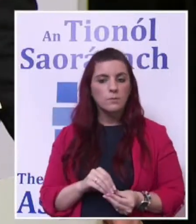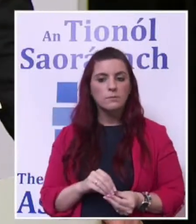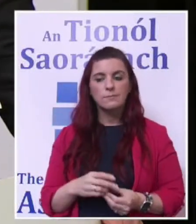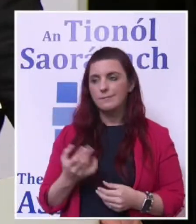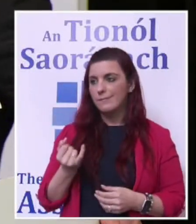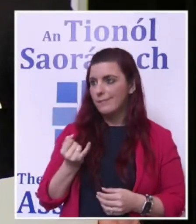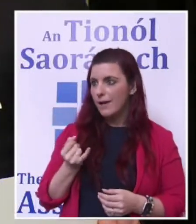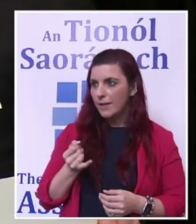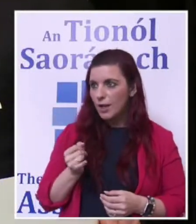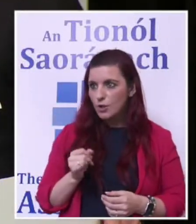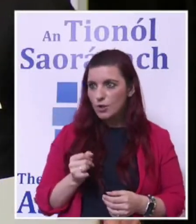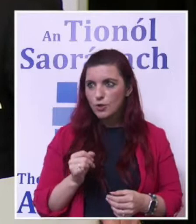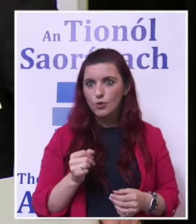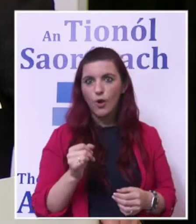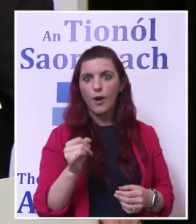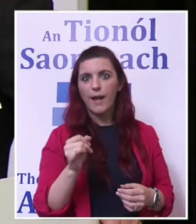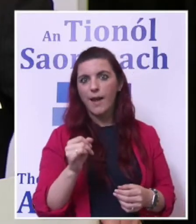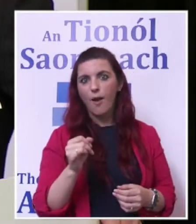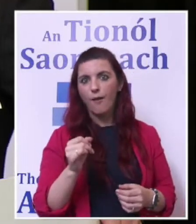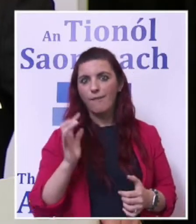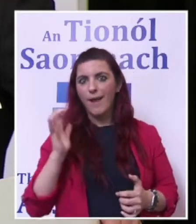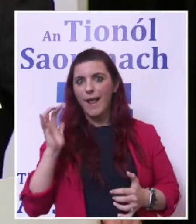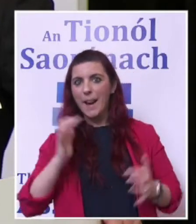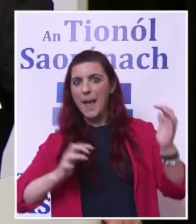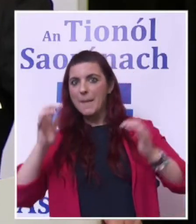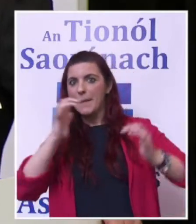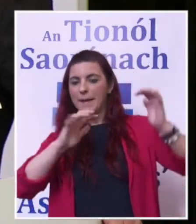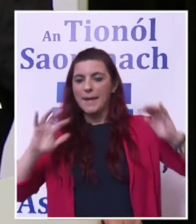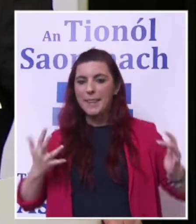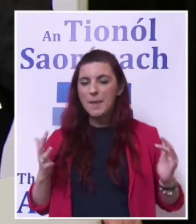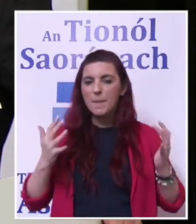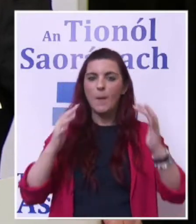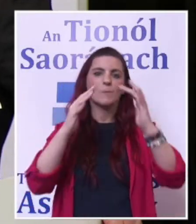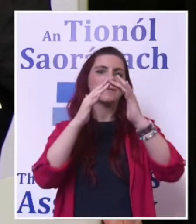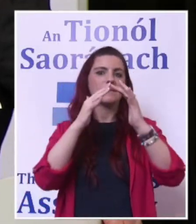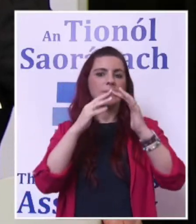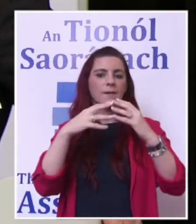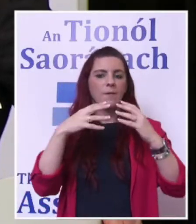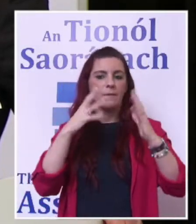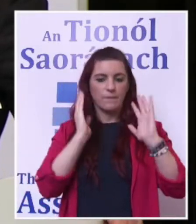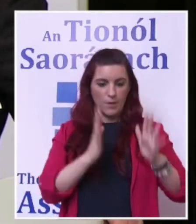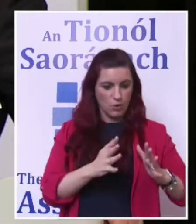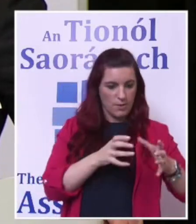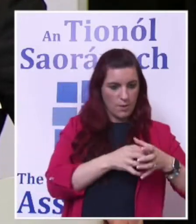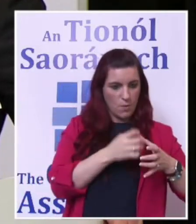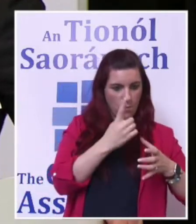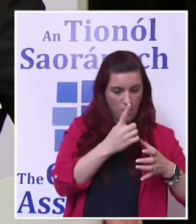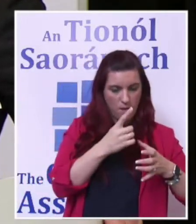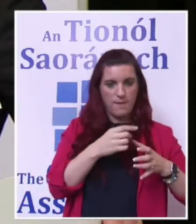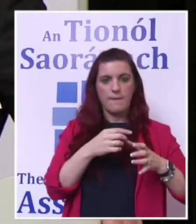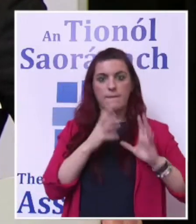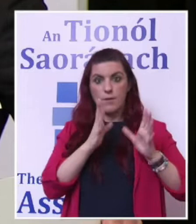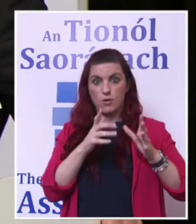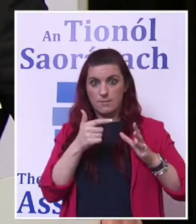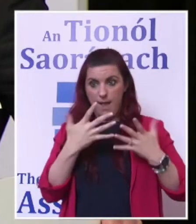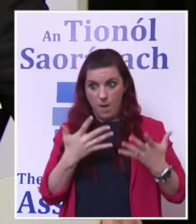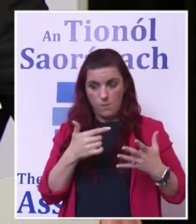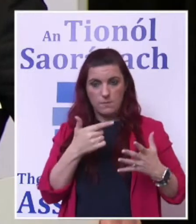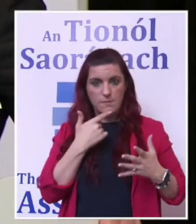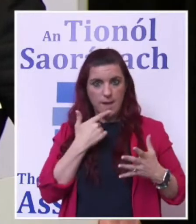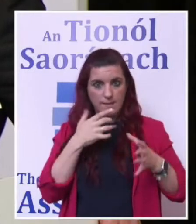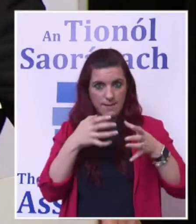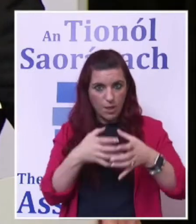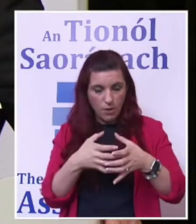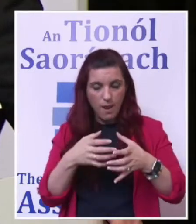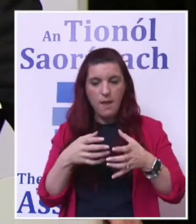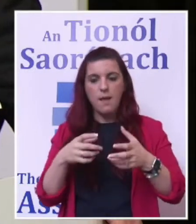journey of climbing Dublin Mountain. We've gone through session 1, we've gone through session 2, how do we do it, how others